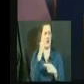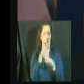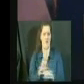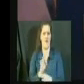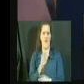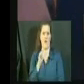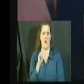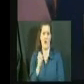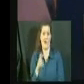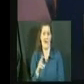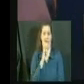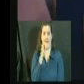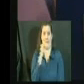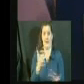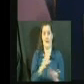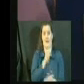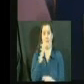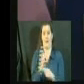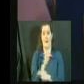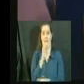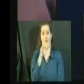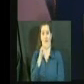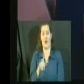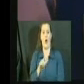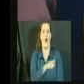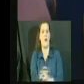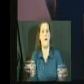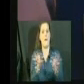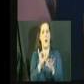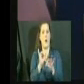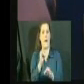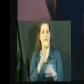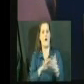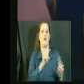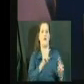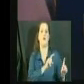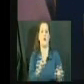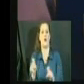lack thereof was another significant item on that survey.